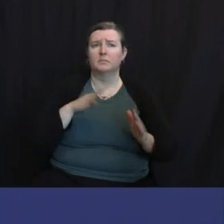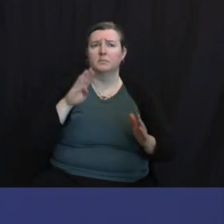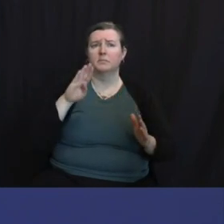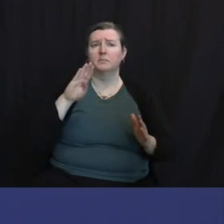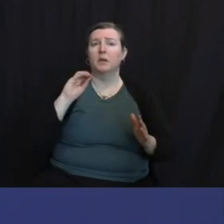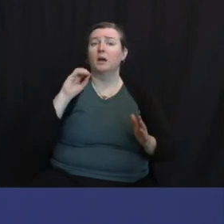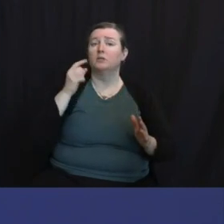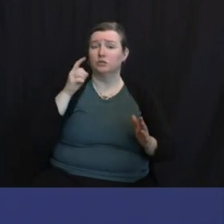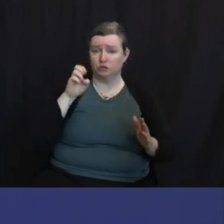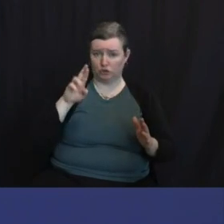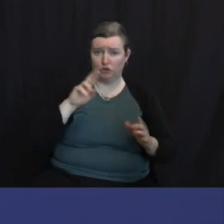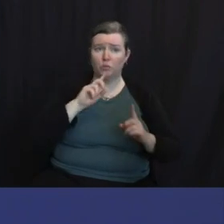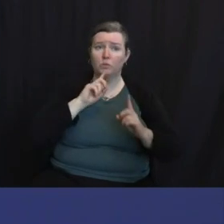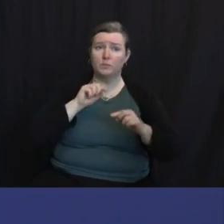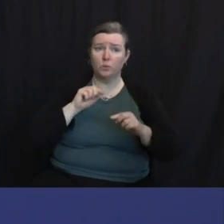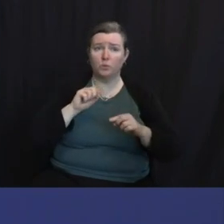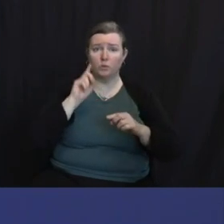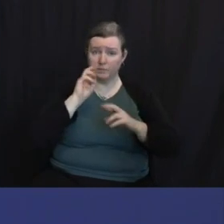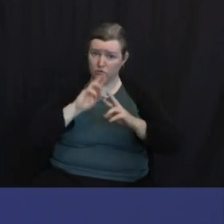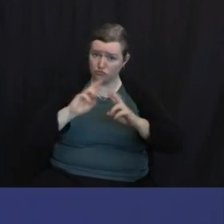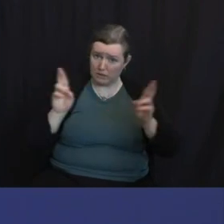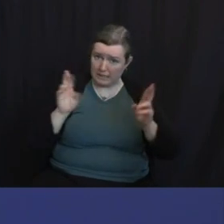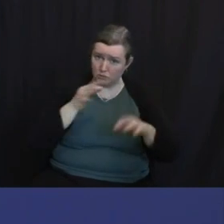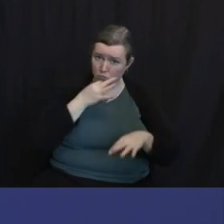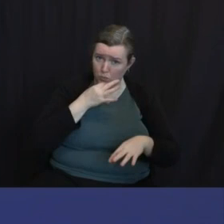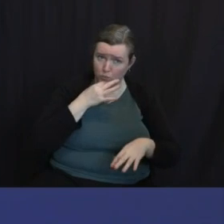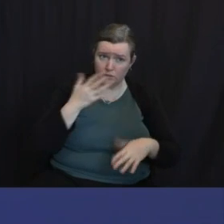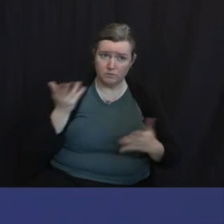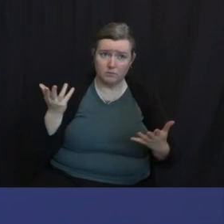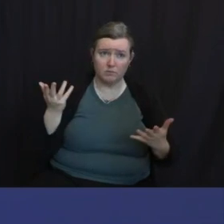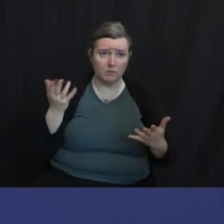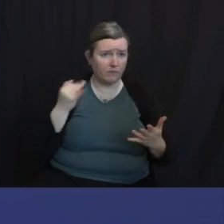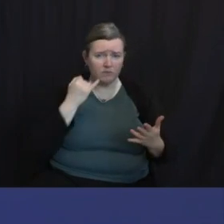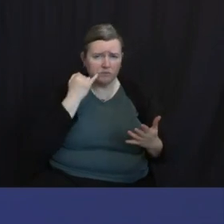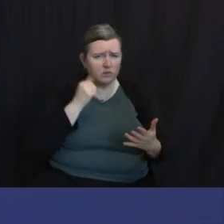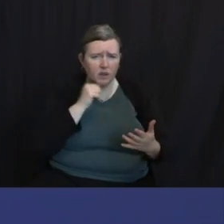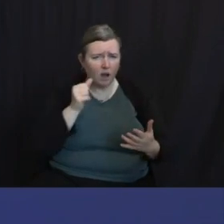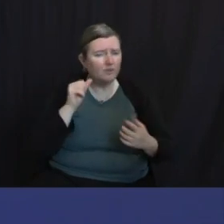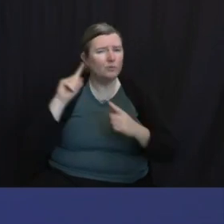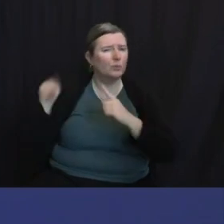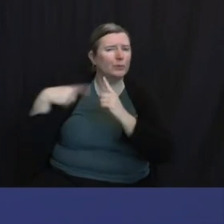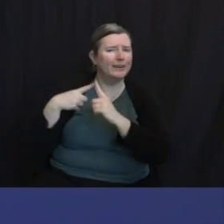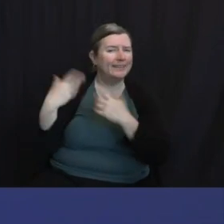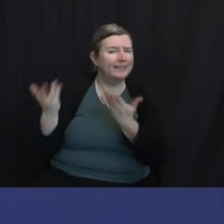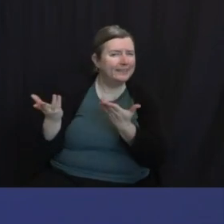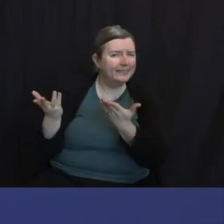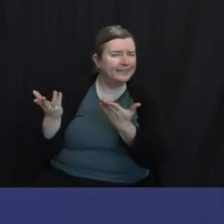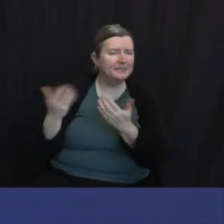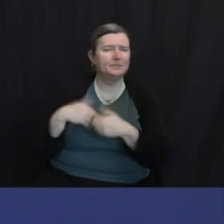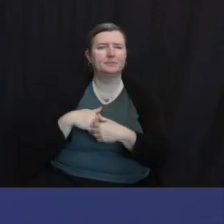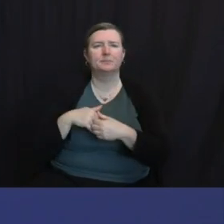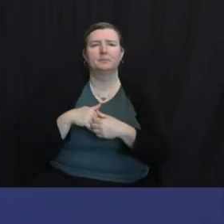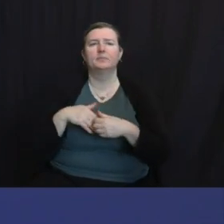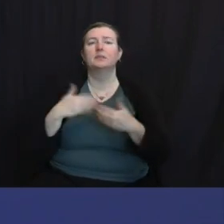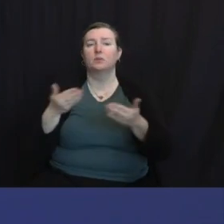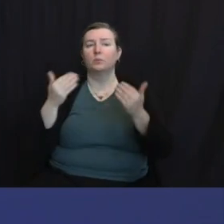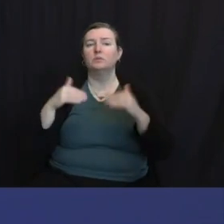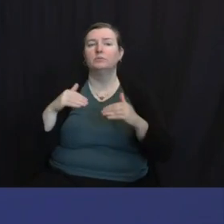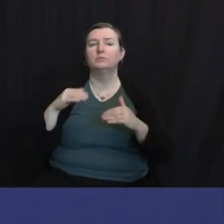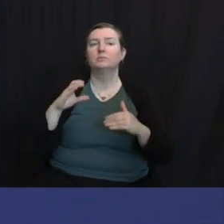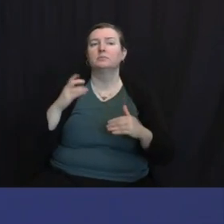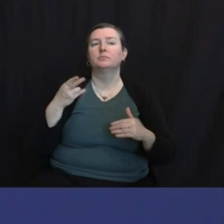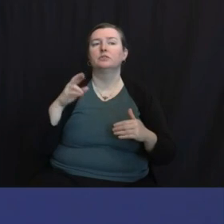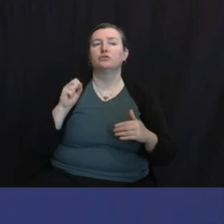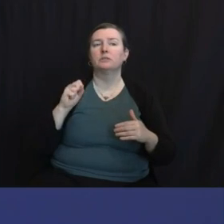And if not, do you have any update on a timeline? And then I know Chris Smith, or Congressman Chris Smith